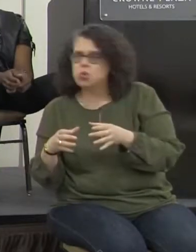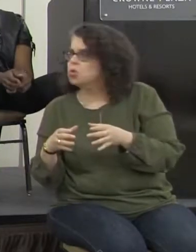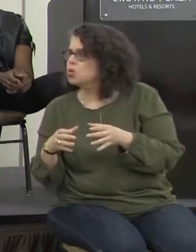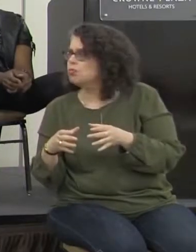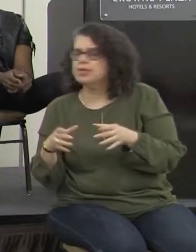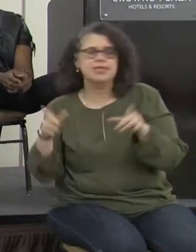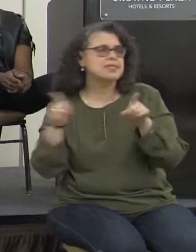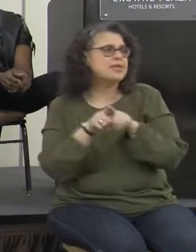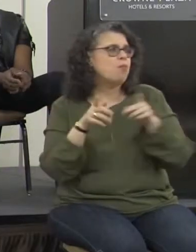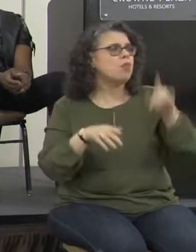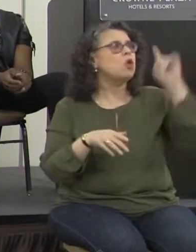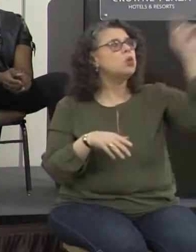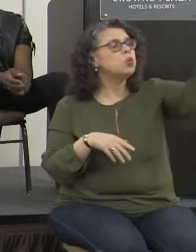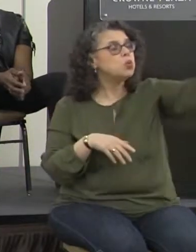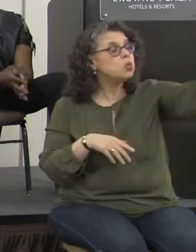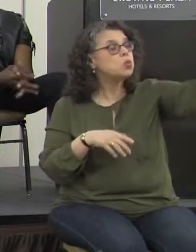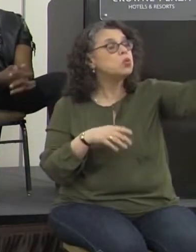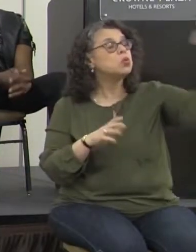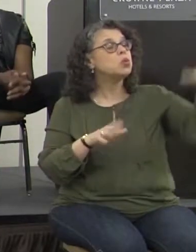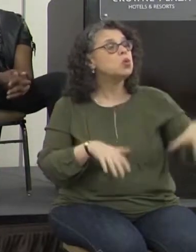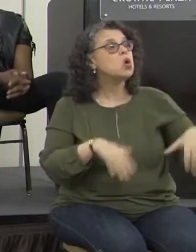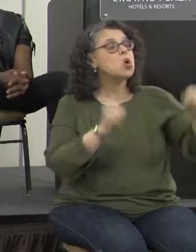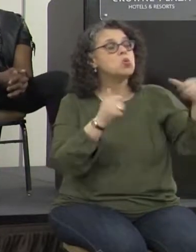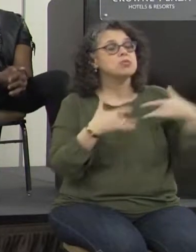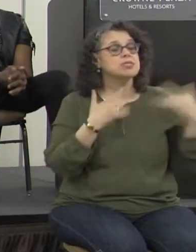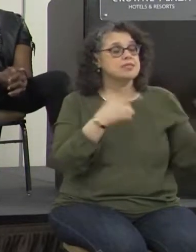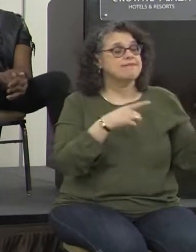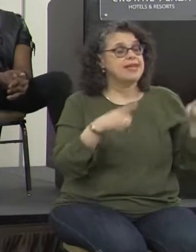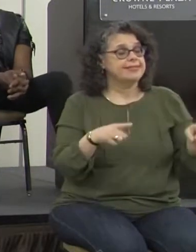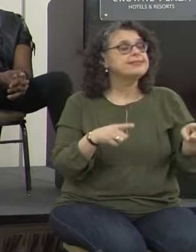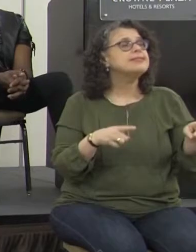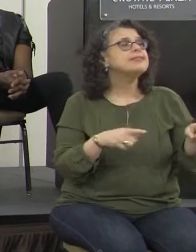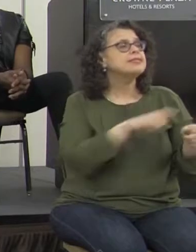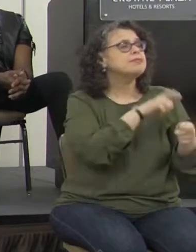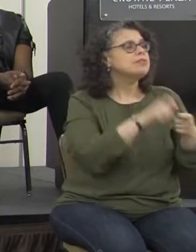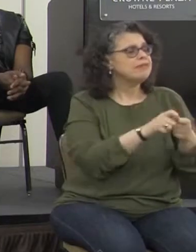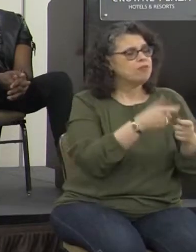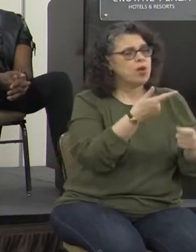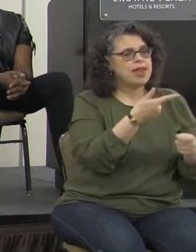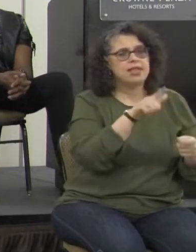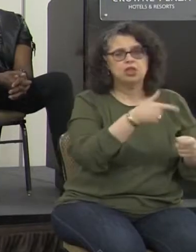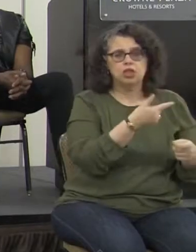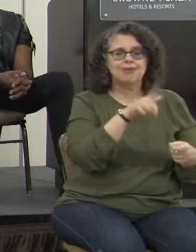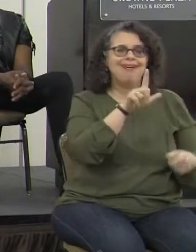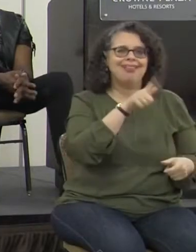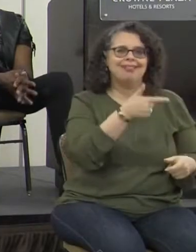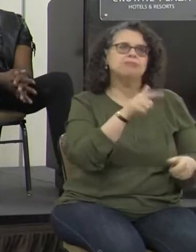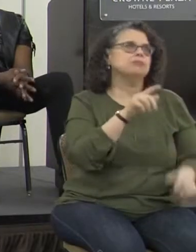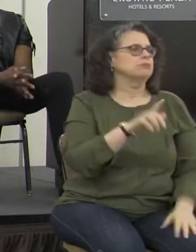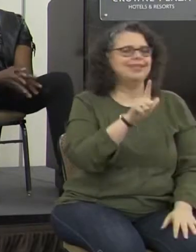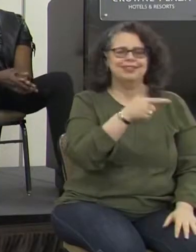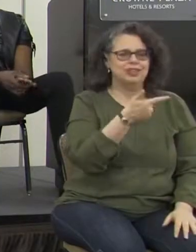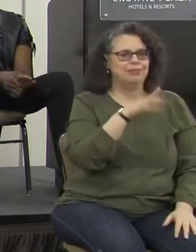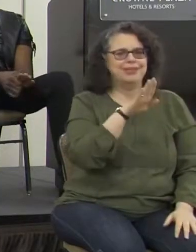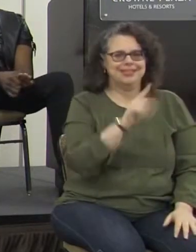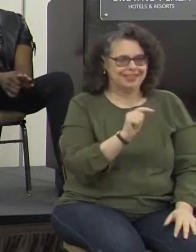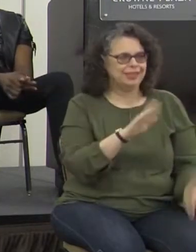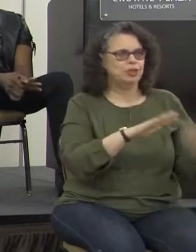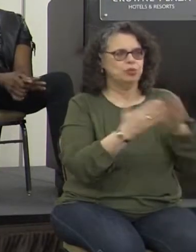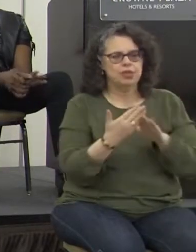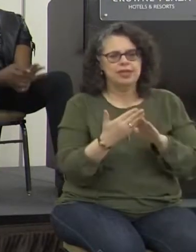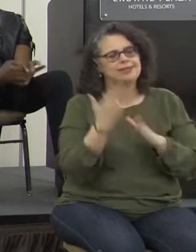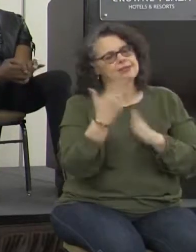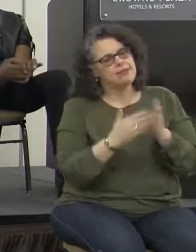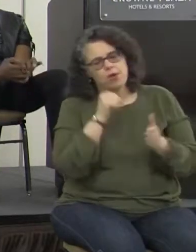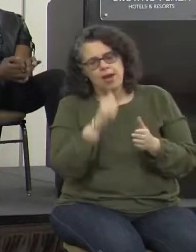you, ma'am, you host some events that are specifically for the LGBT community and some that are not. Well, if you're a part of that